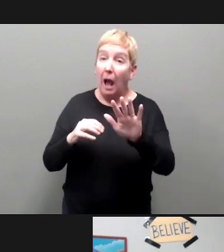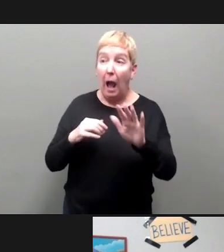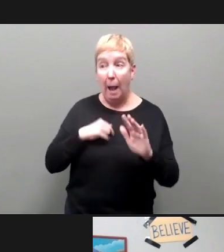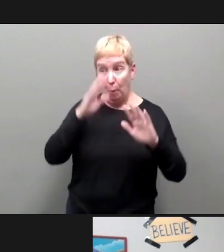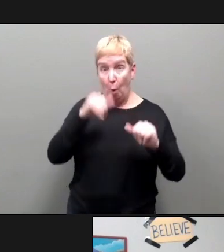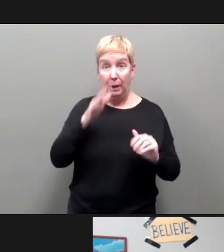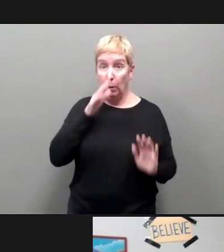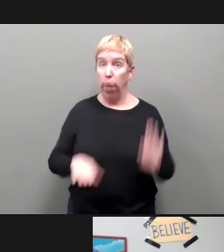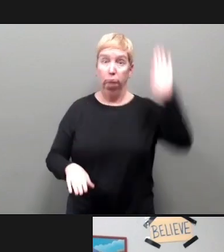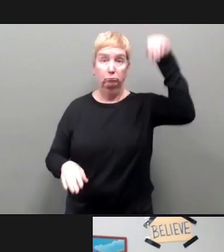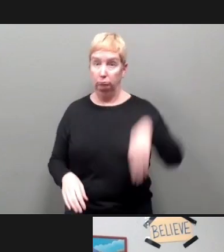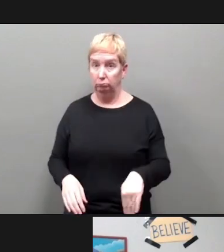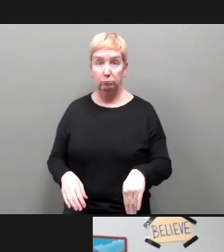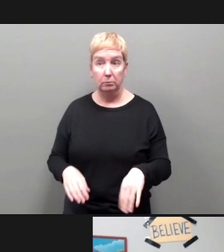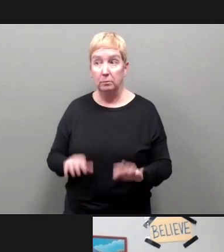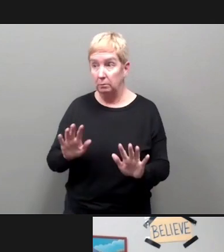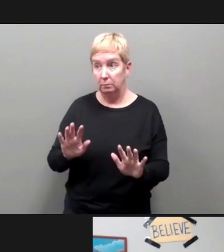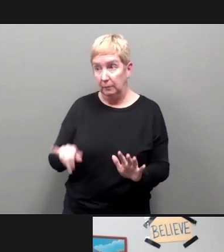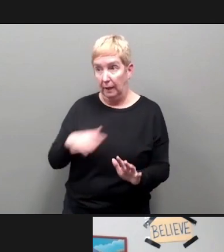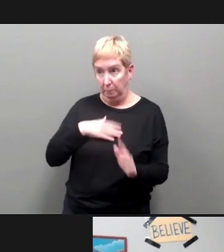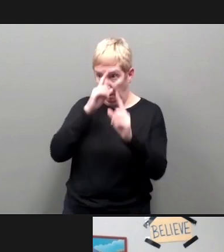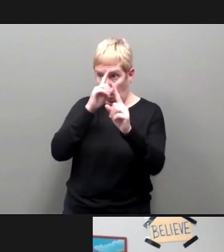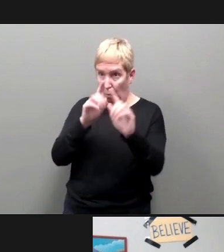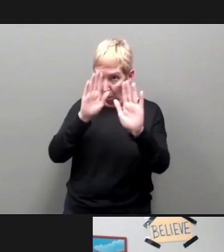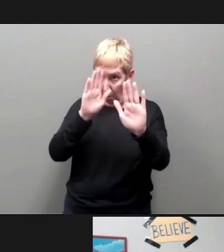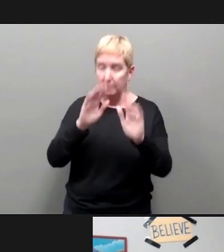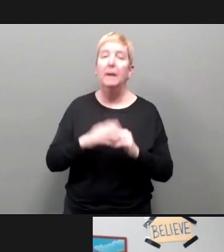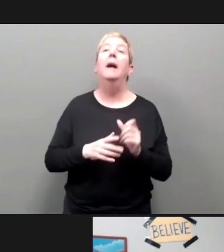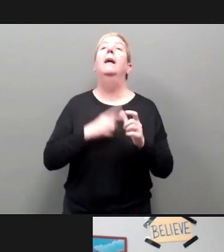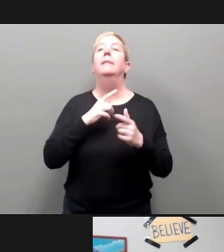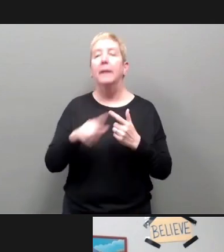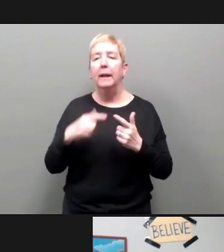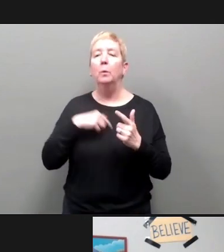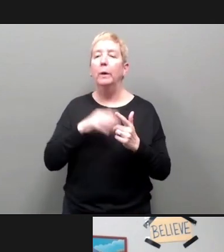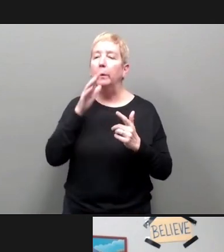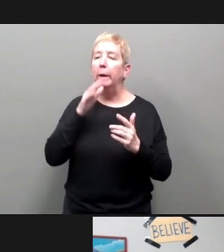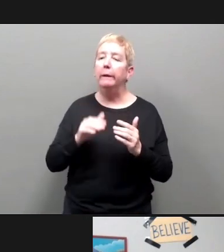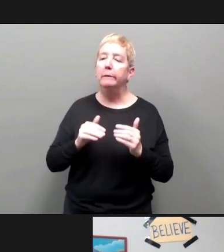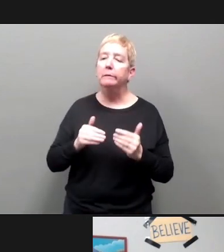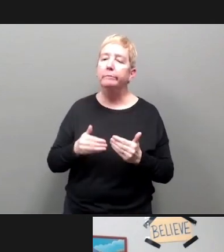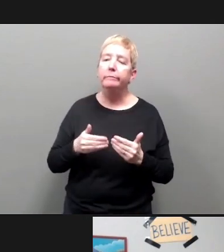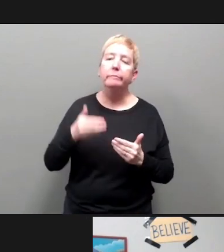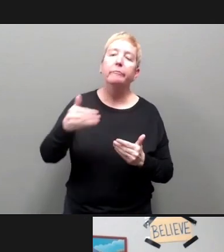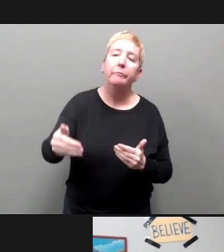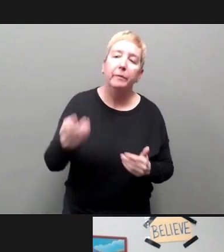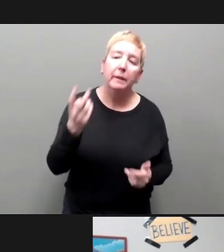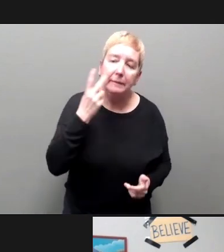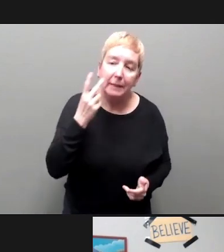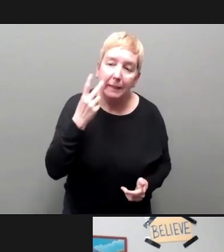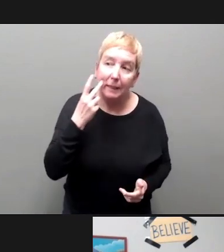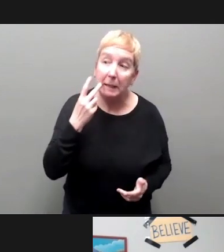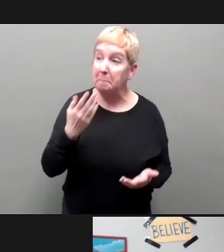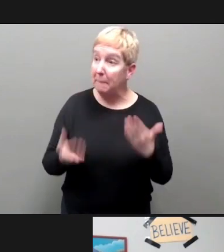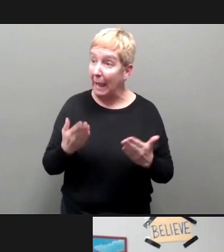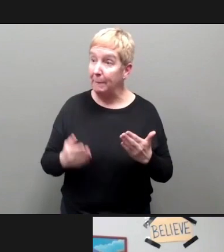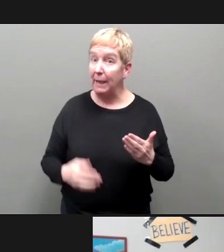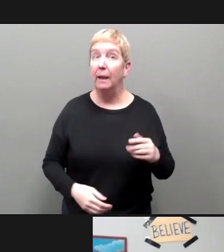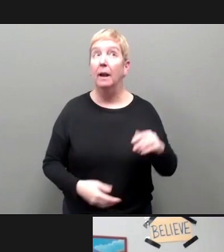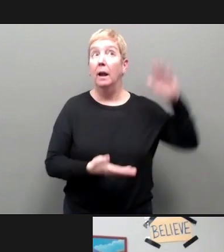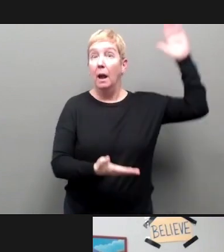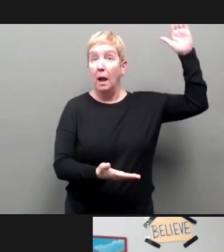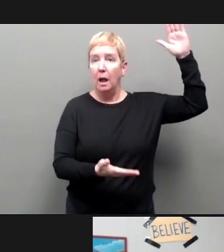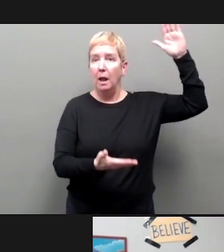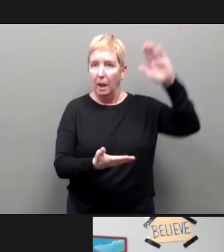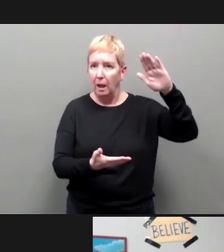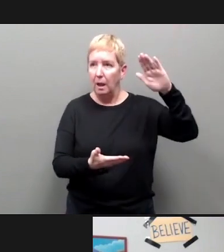and then be able to maybe go on to the next, hopefully, fingers crossed, even milder